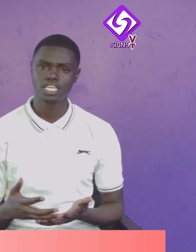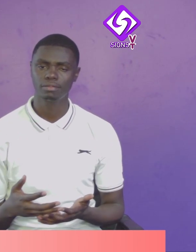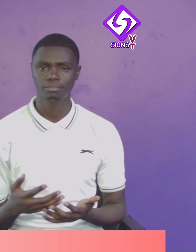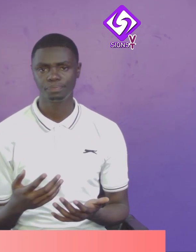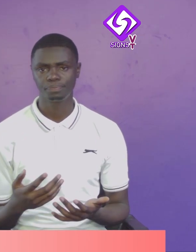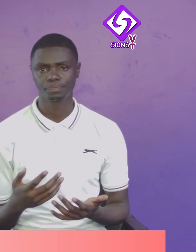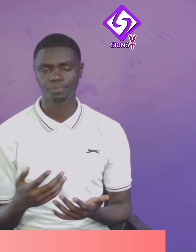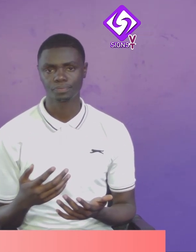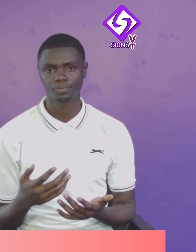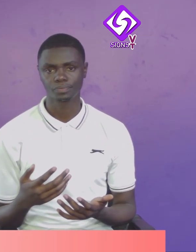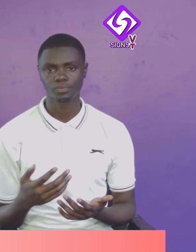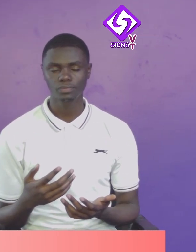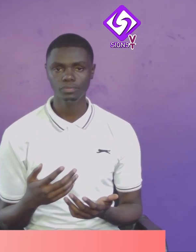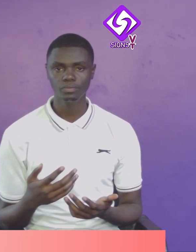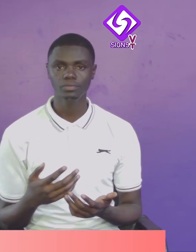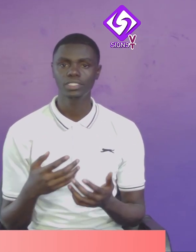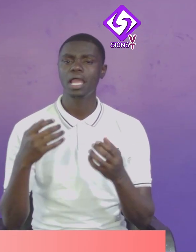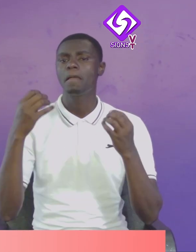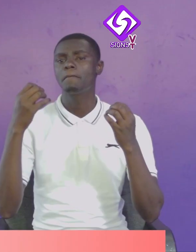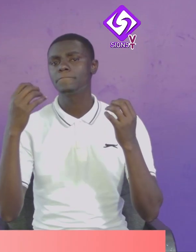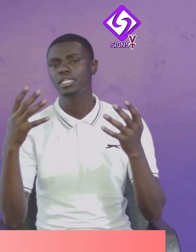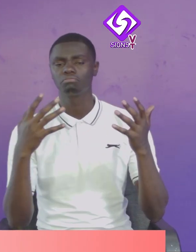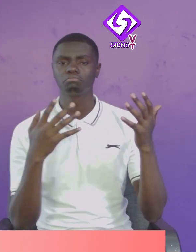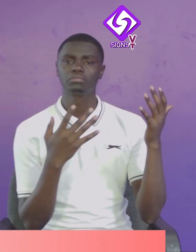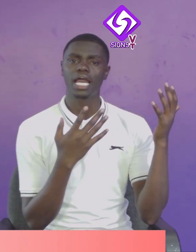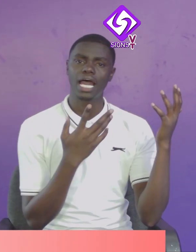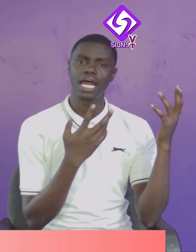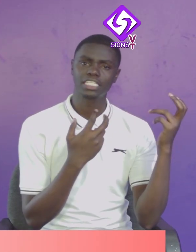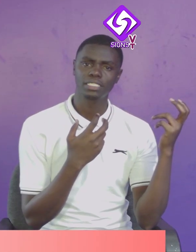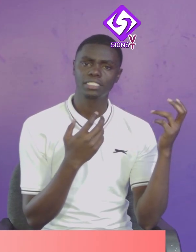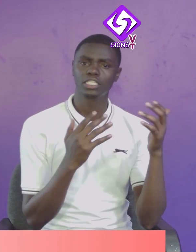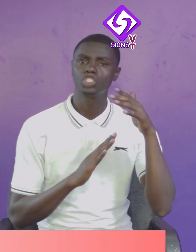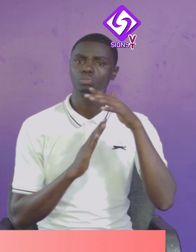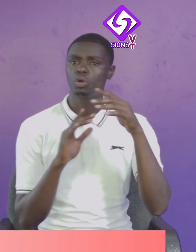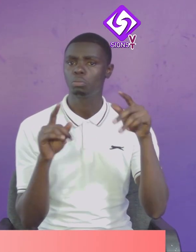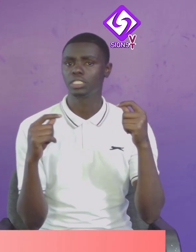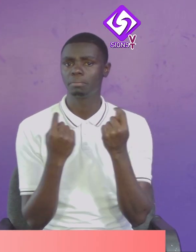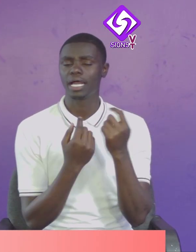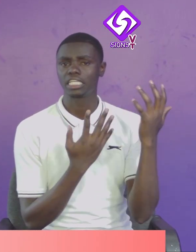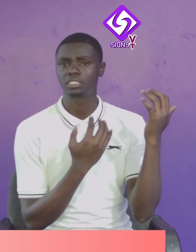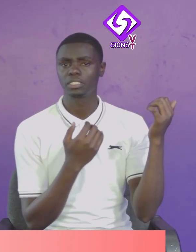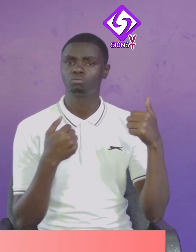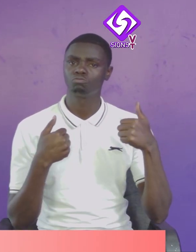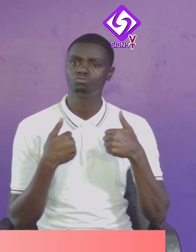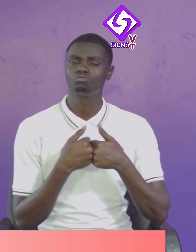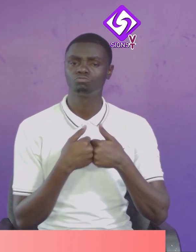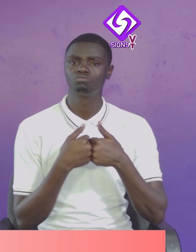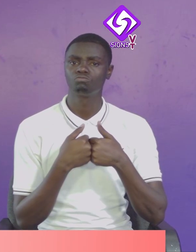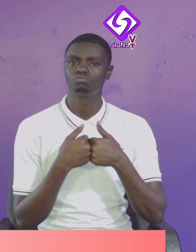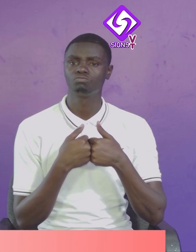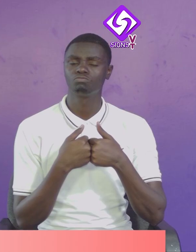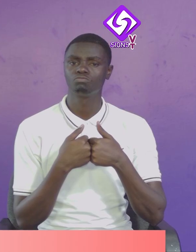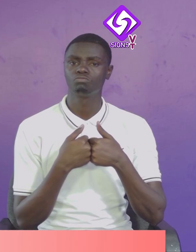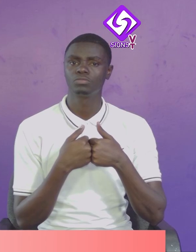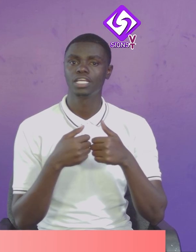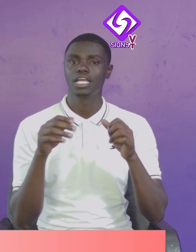despite the fact that many are expecting some of the top teams to, of course, play, top international teams to play